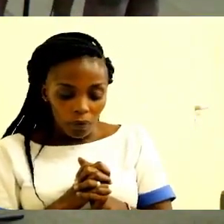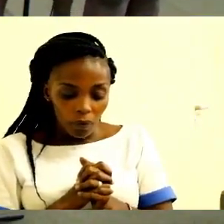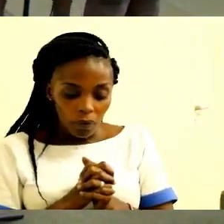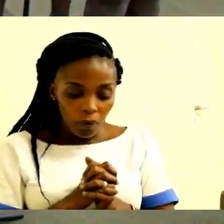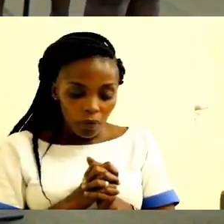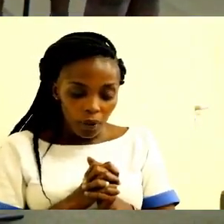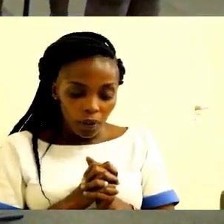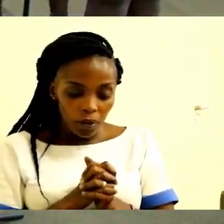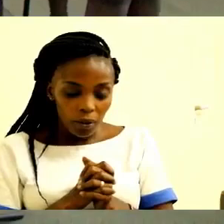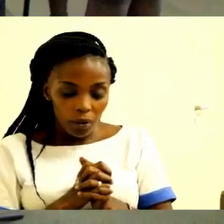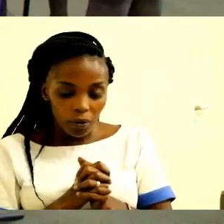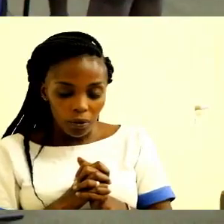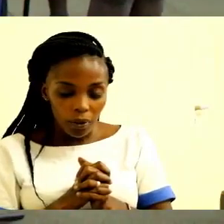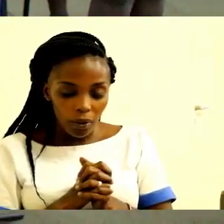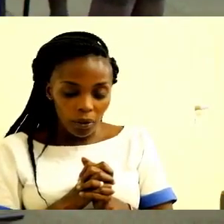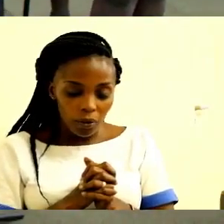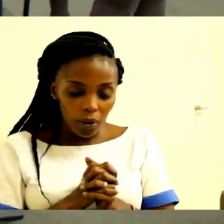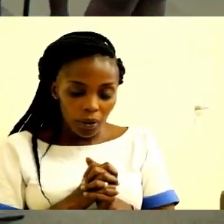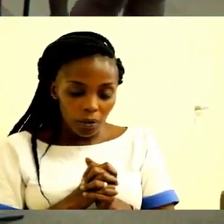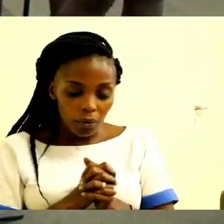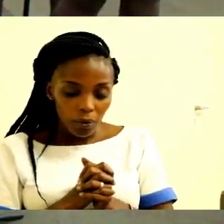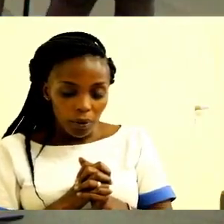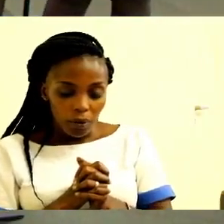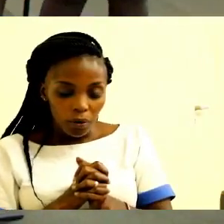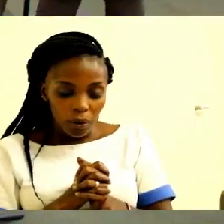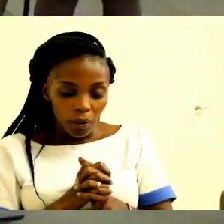righteousness. We bless you,